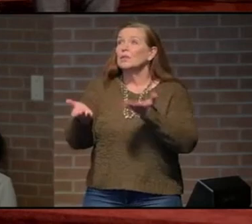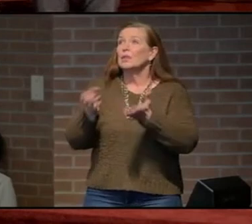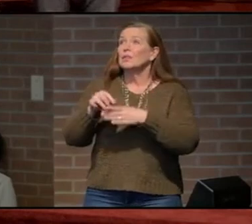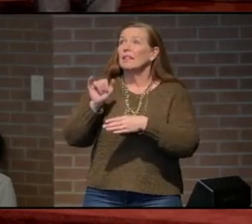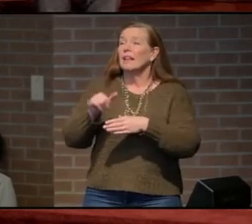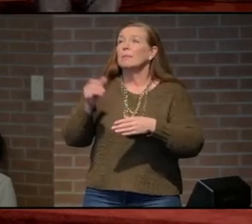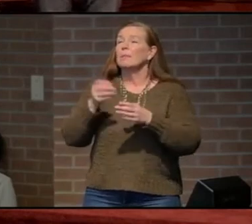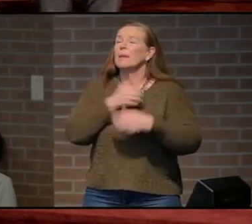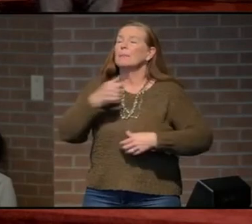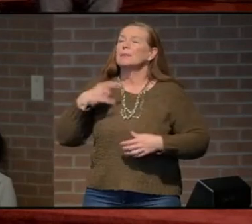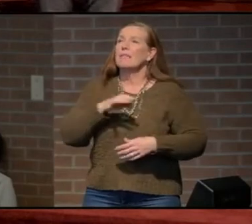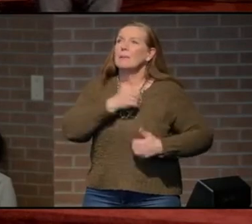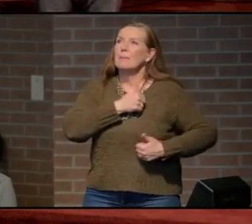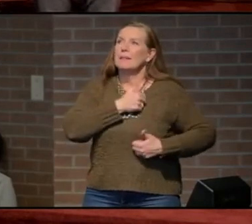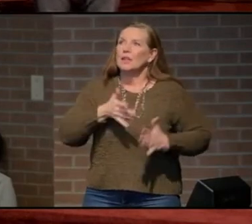this weekend.